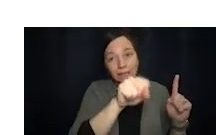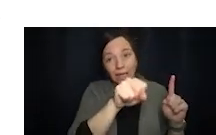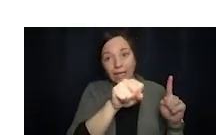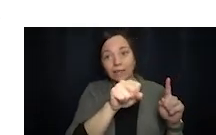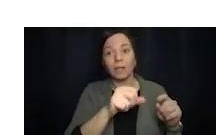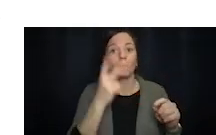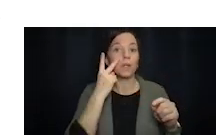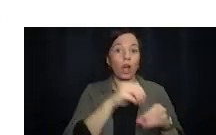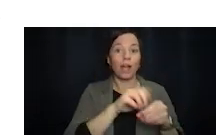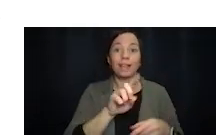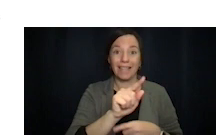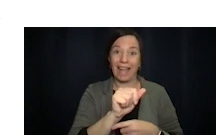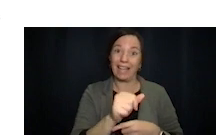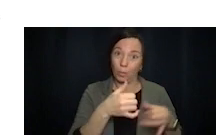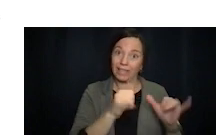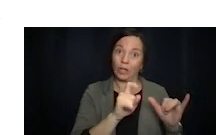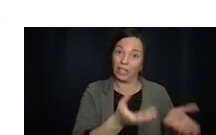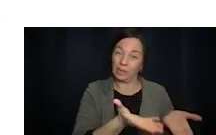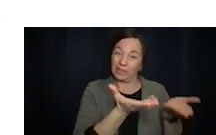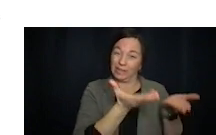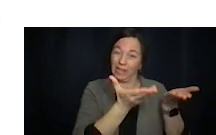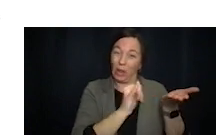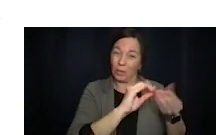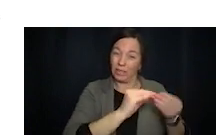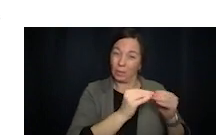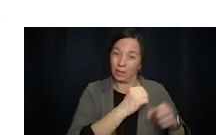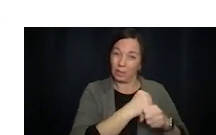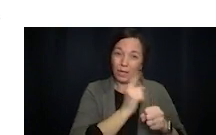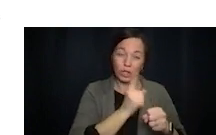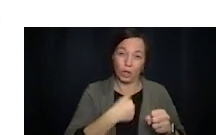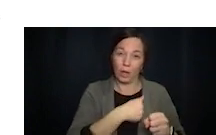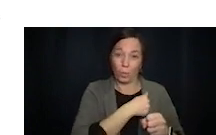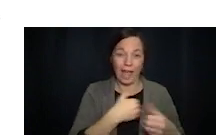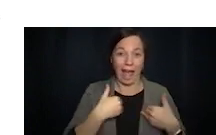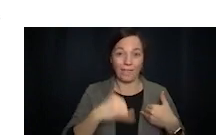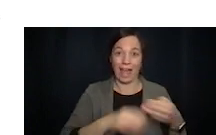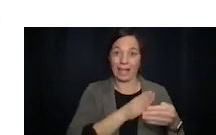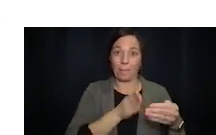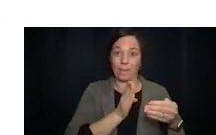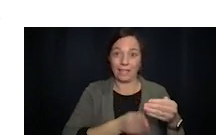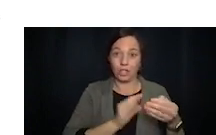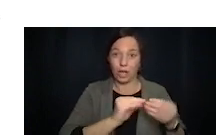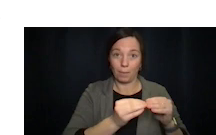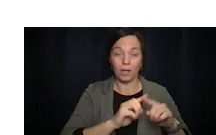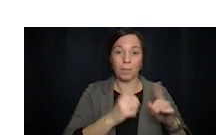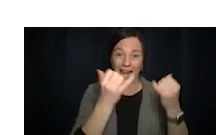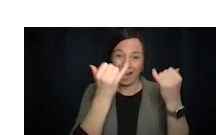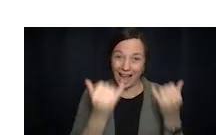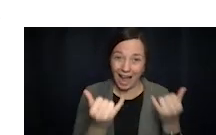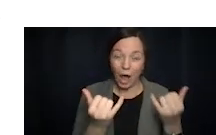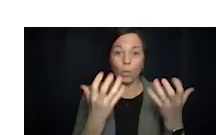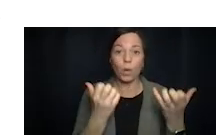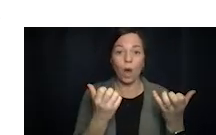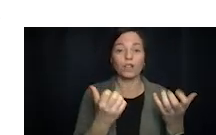data, we still have a long way to go to say that we are a completion institution. We need to now bridge that to not